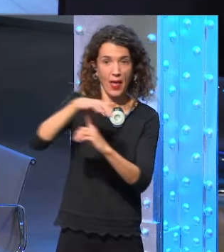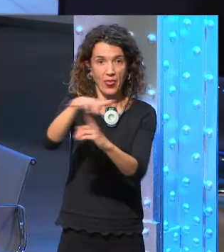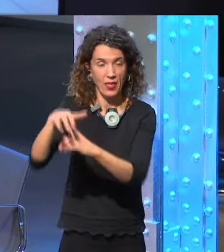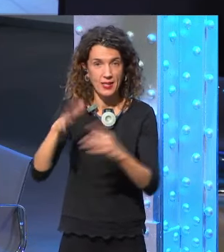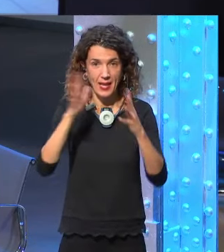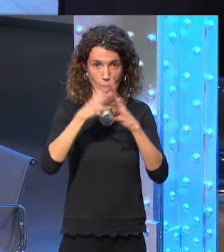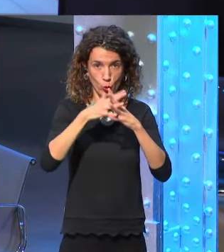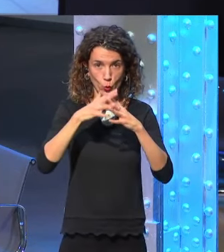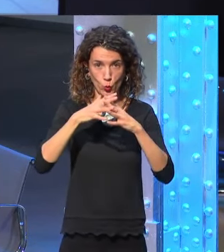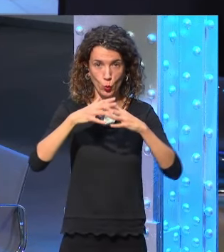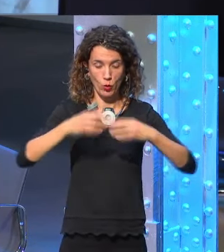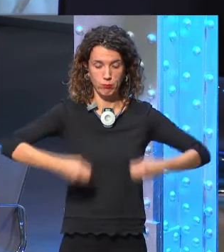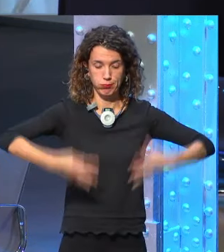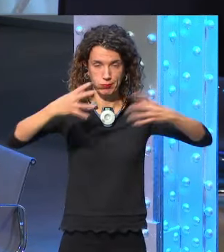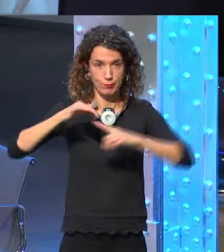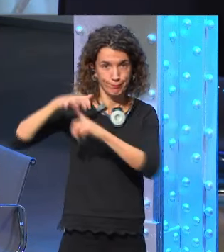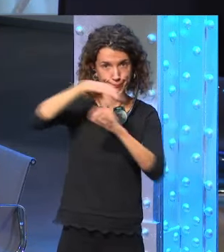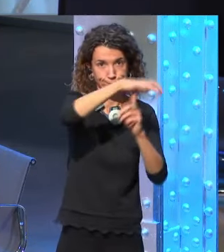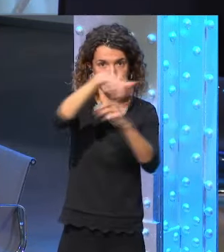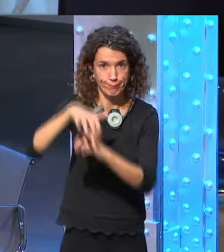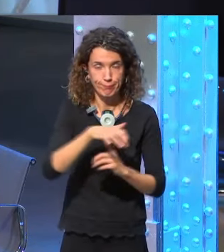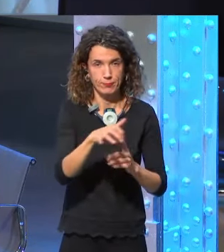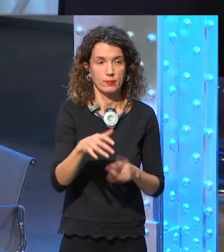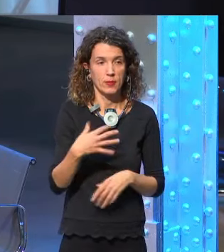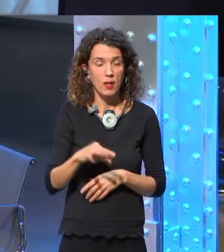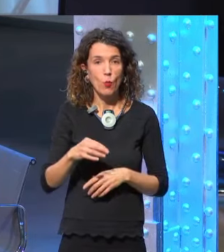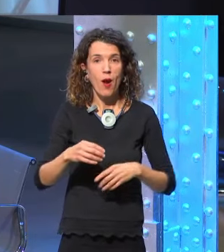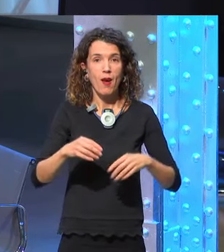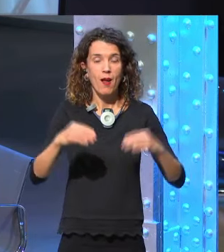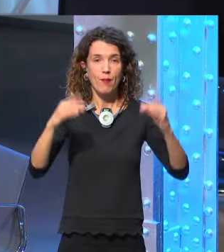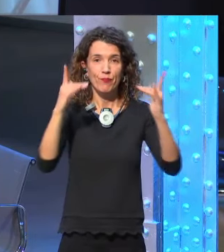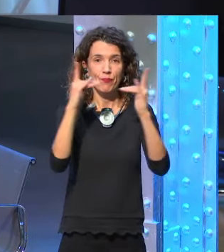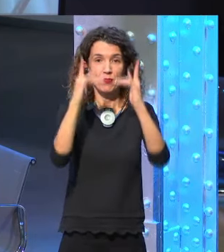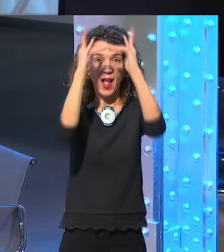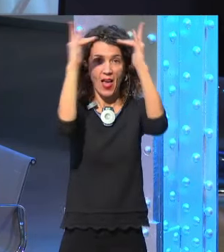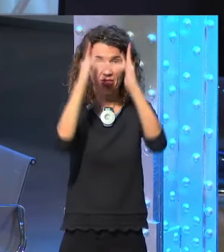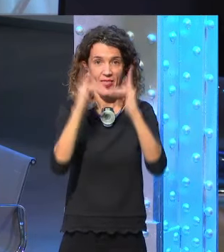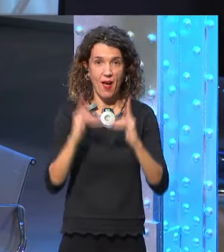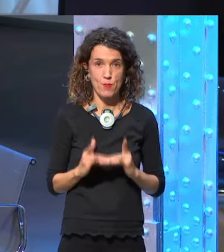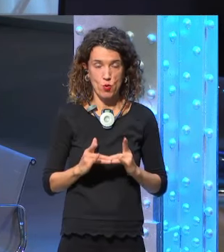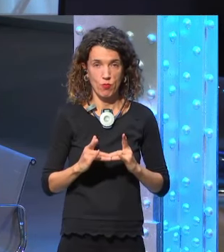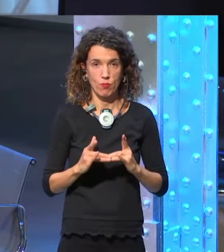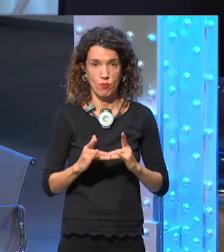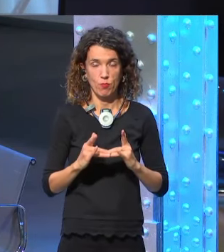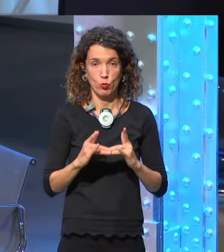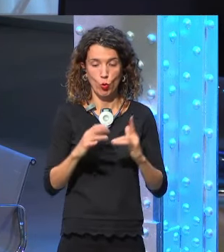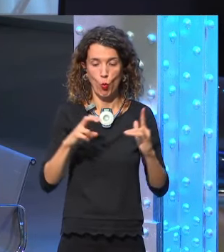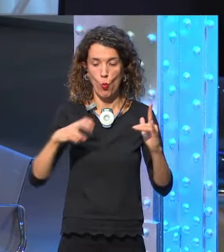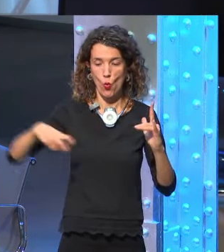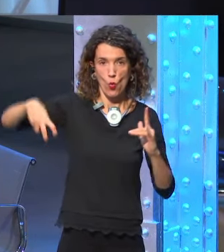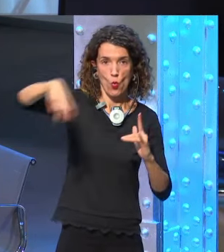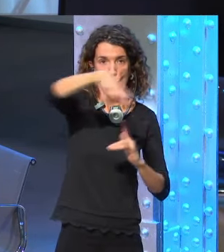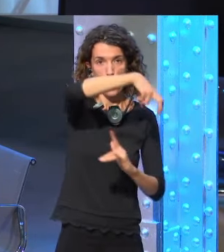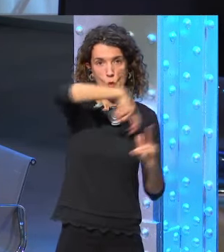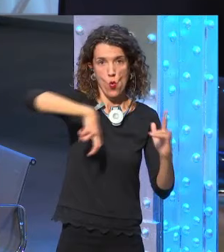Structures like this scaffold where it attaches to just by looping around, or the structures that the